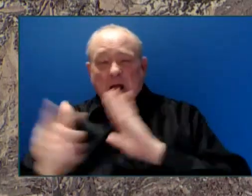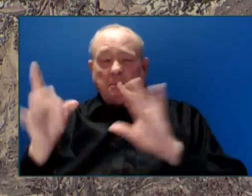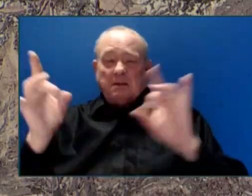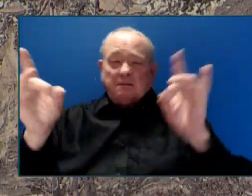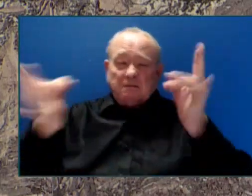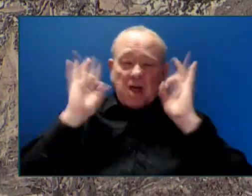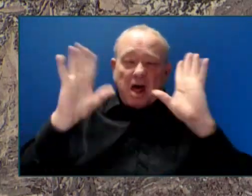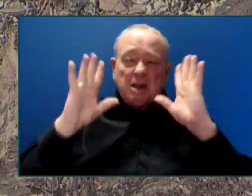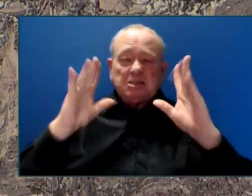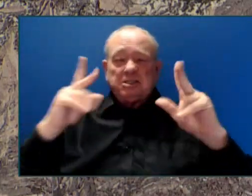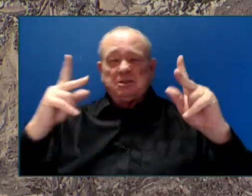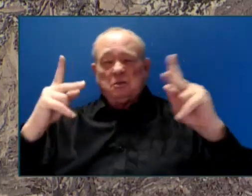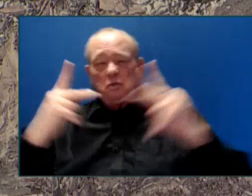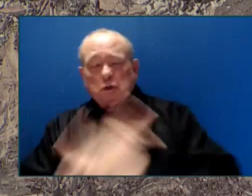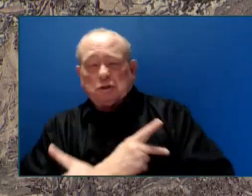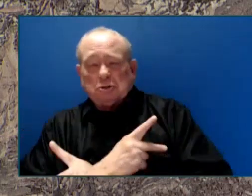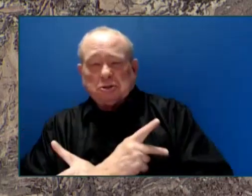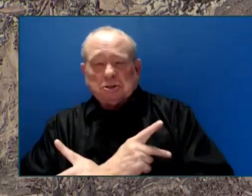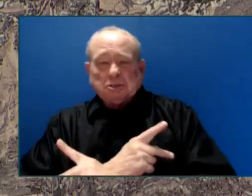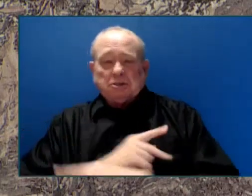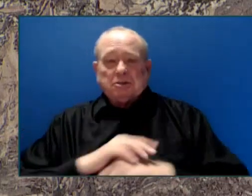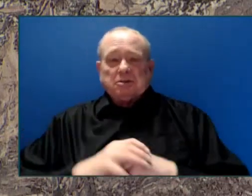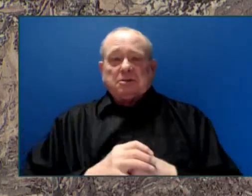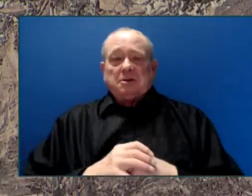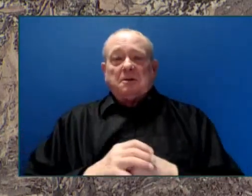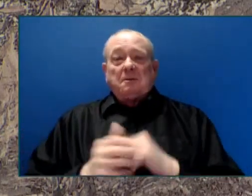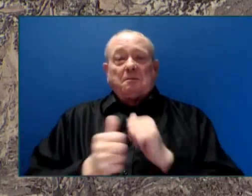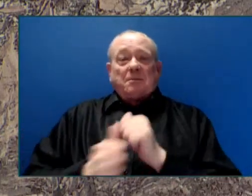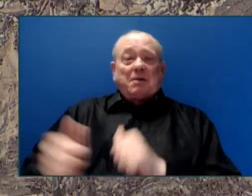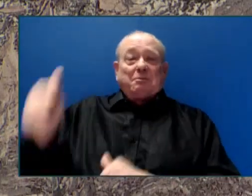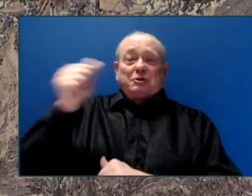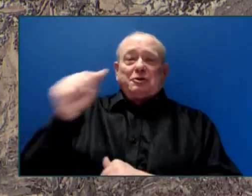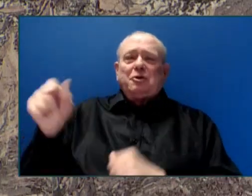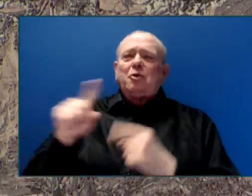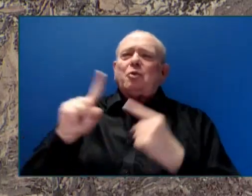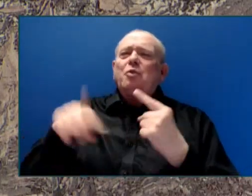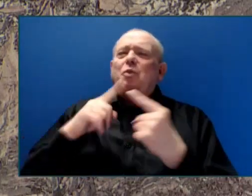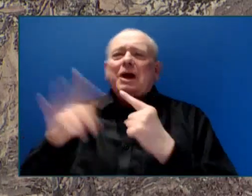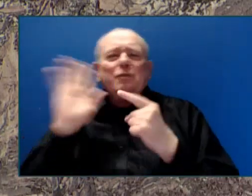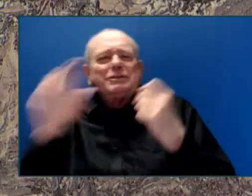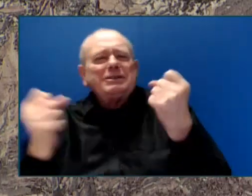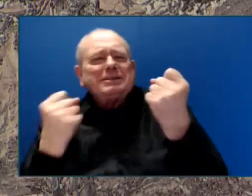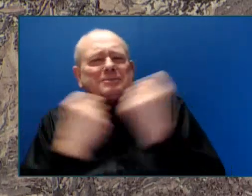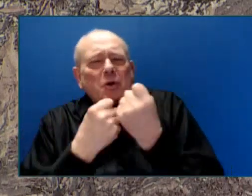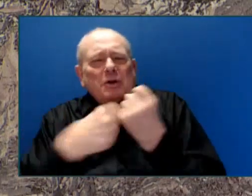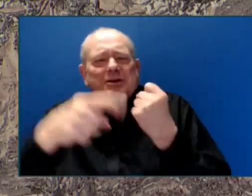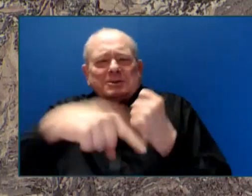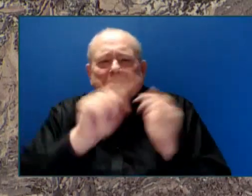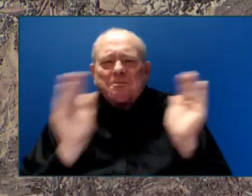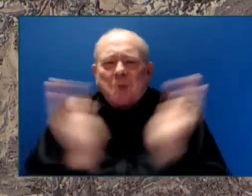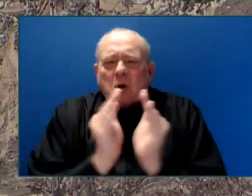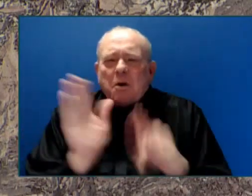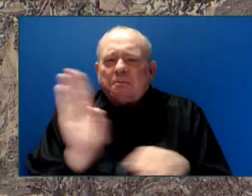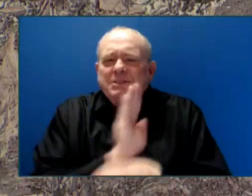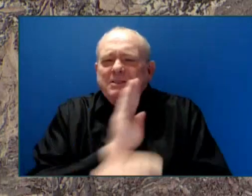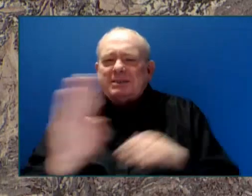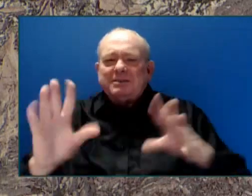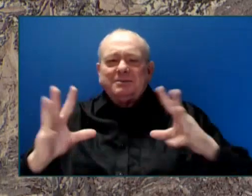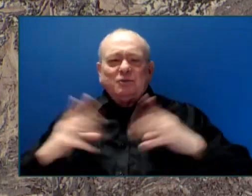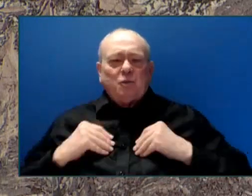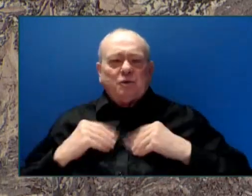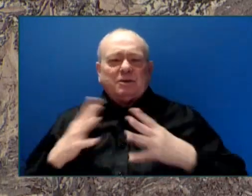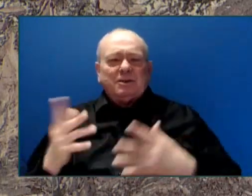small business owners some desperately needed financial support and relief to mitigate the damages caused by the